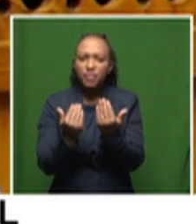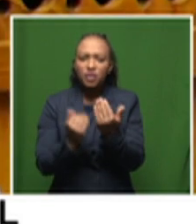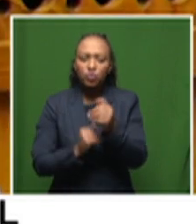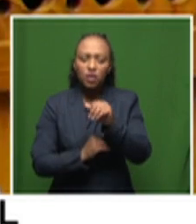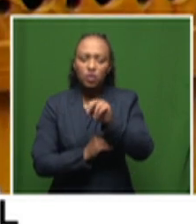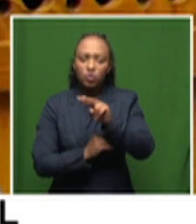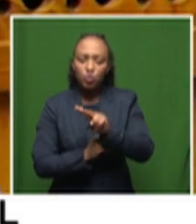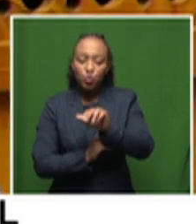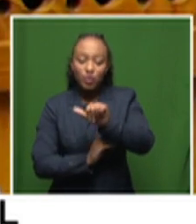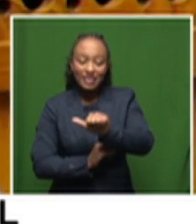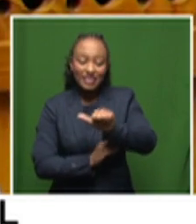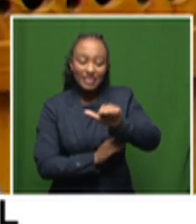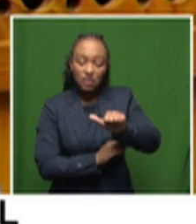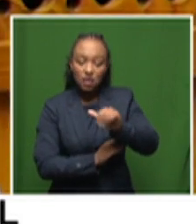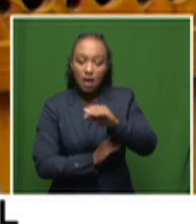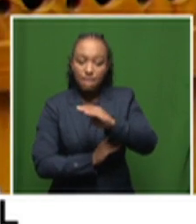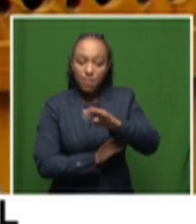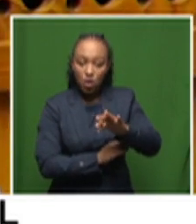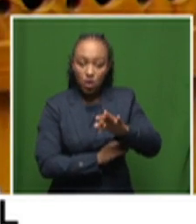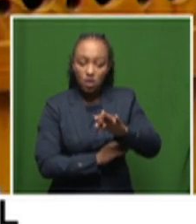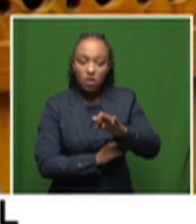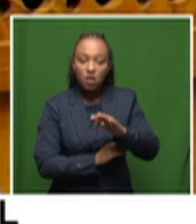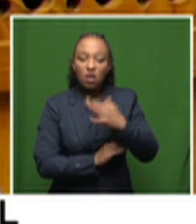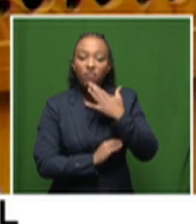266 billion rand in